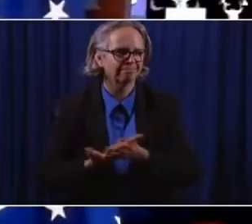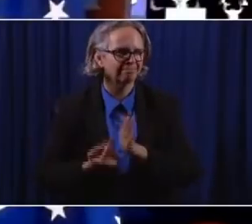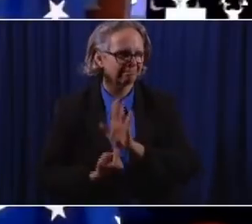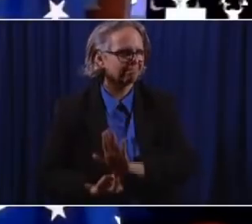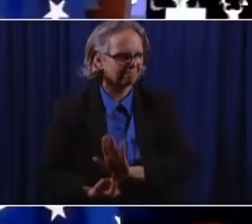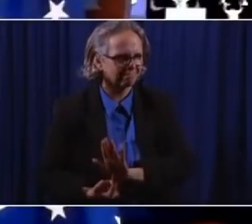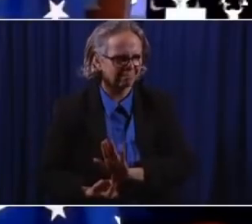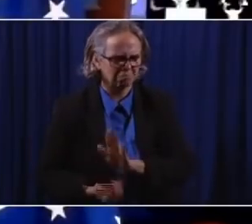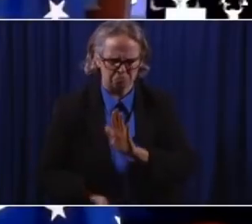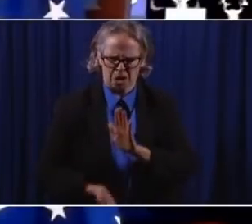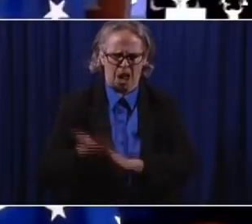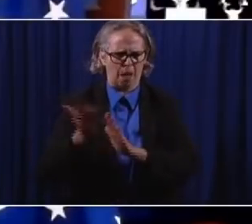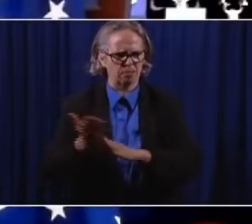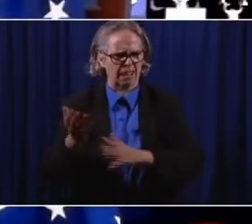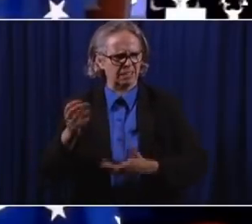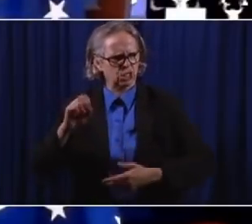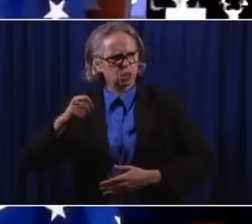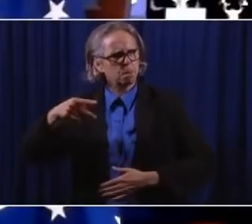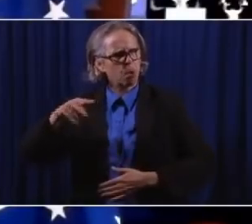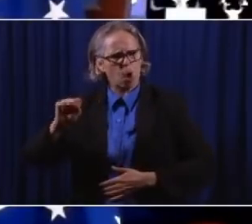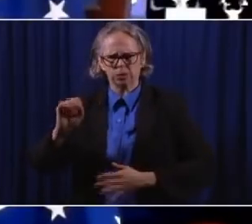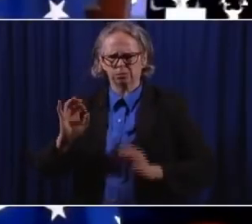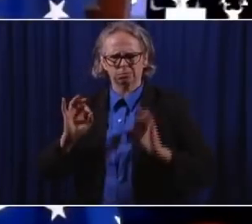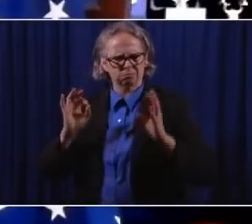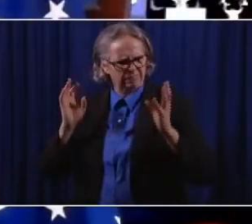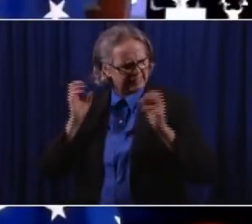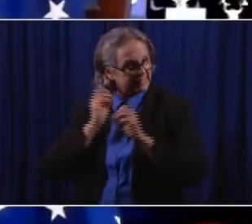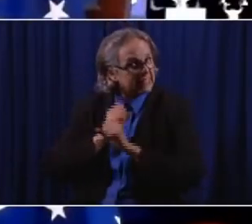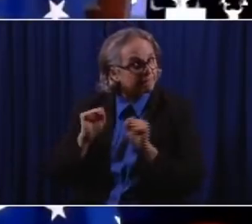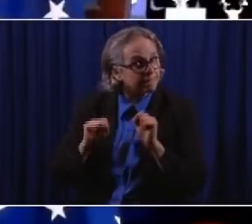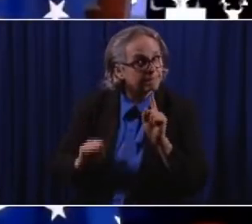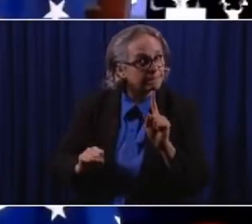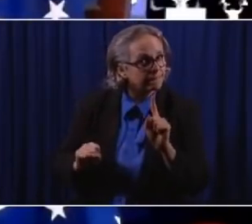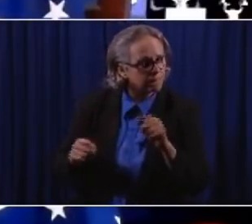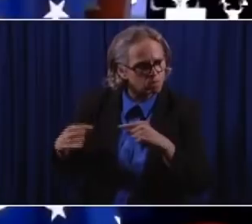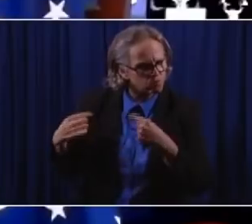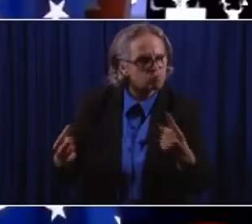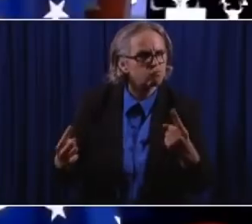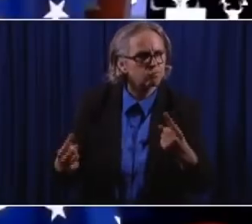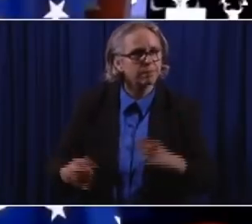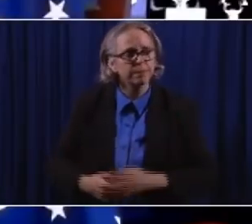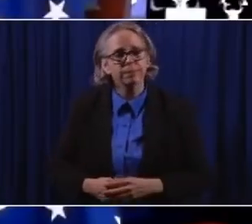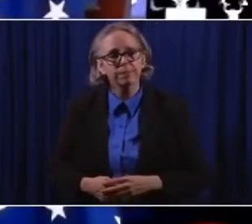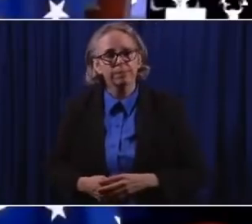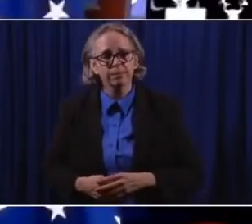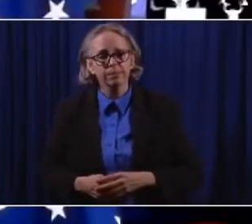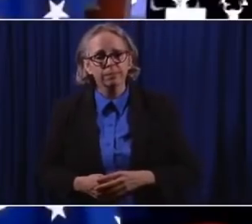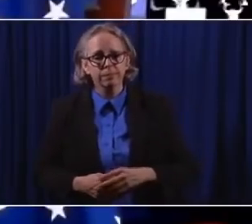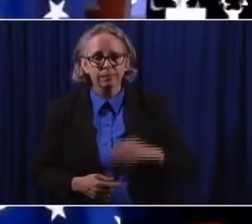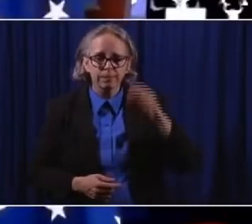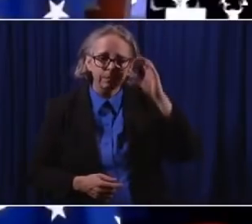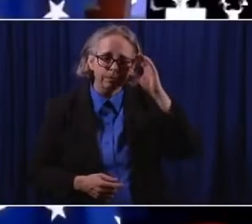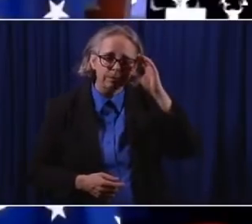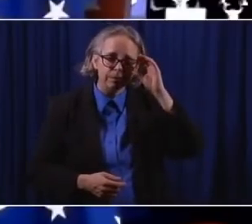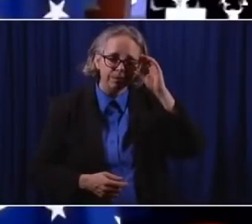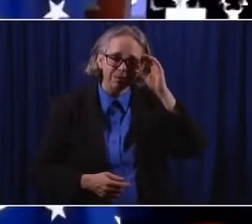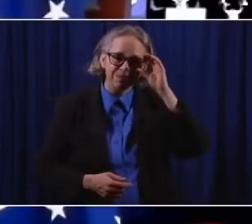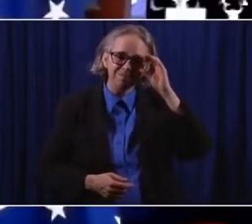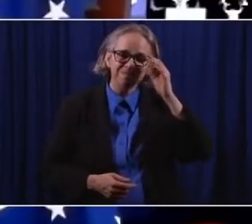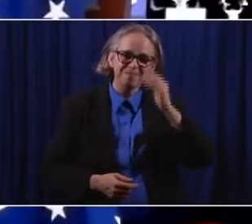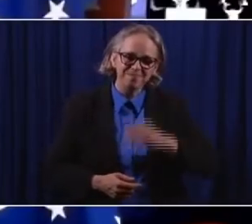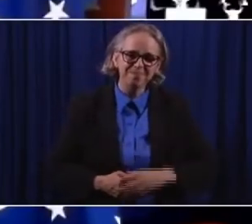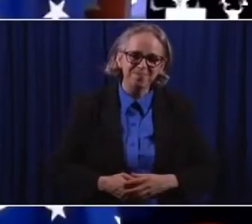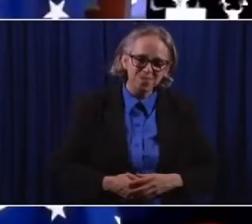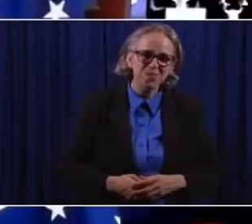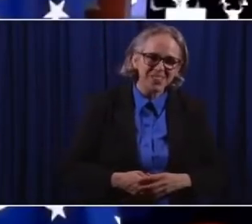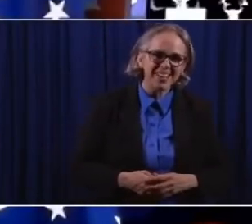and being able to do so while minimizing the spread of the virus. And as we've done throughout, we're